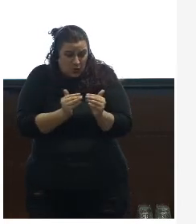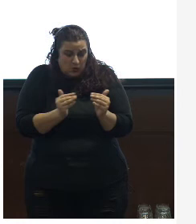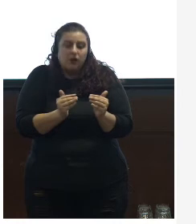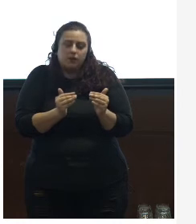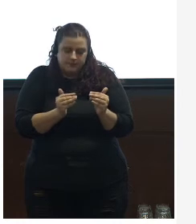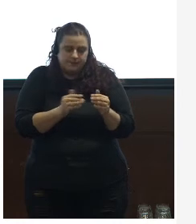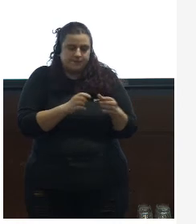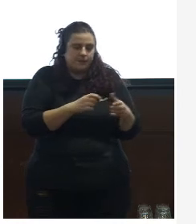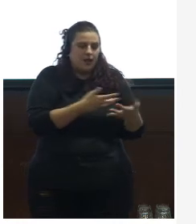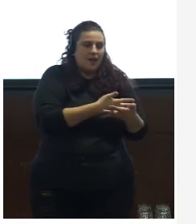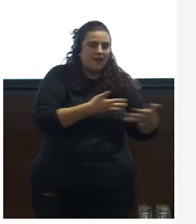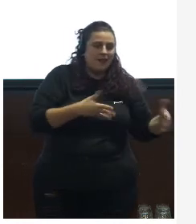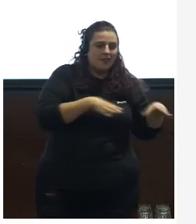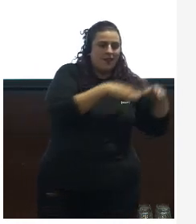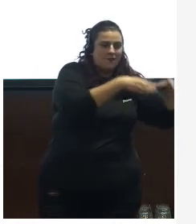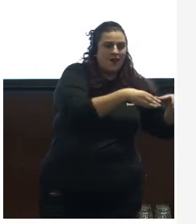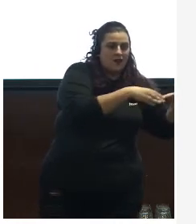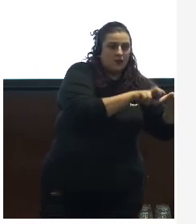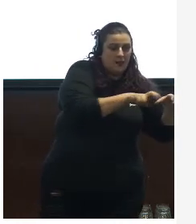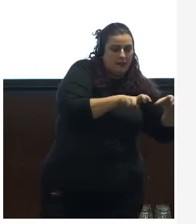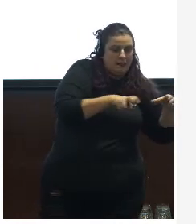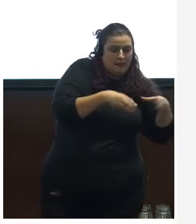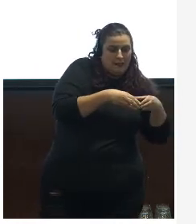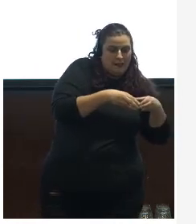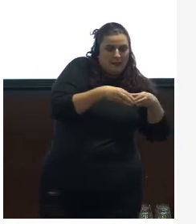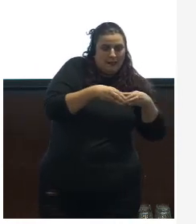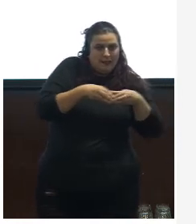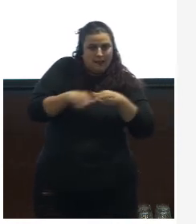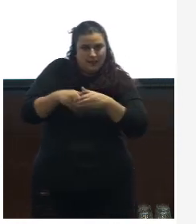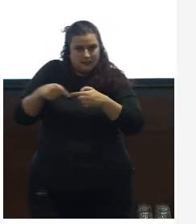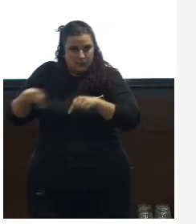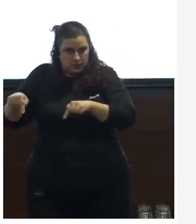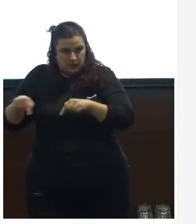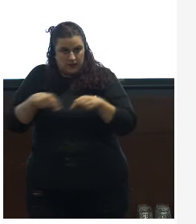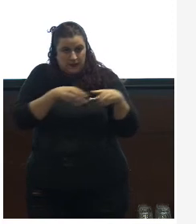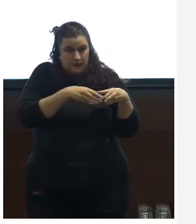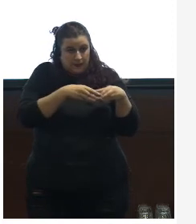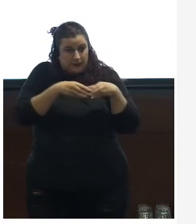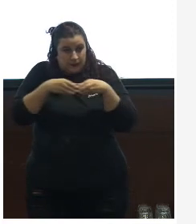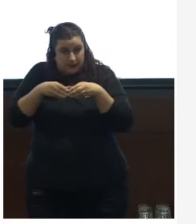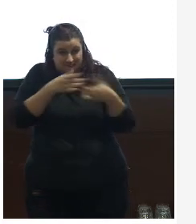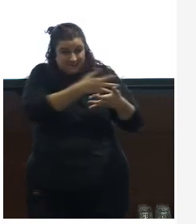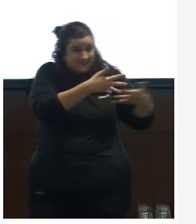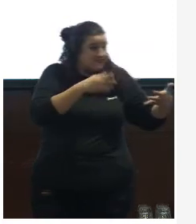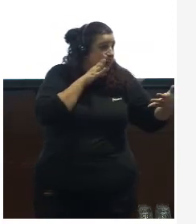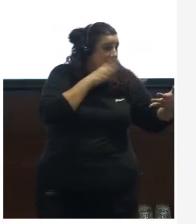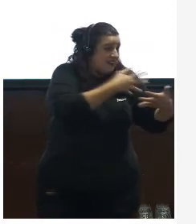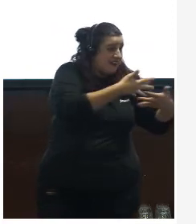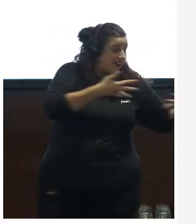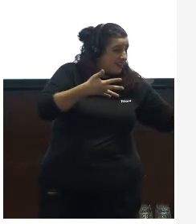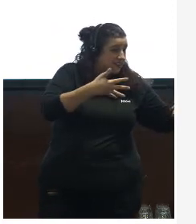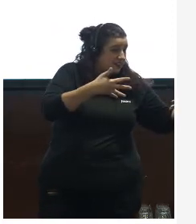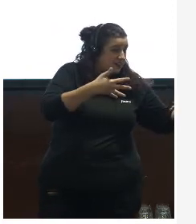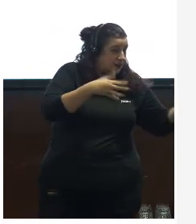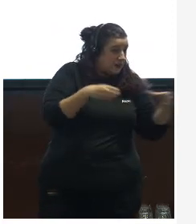to here, but we cannot get one wheelchair on a tender boat? people are stuck. So there's